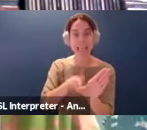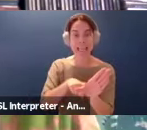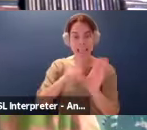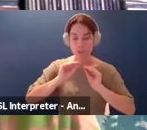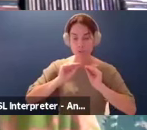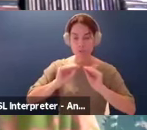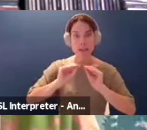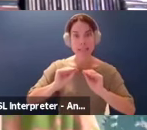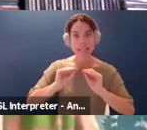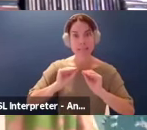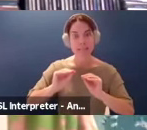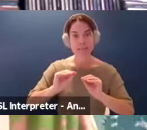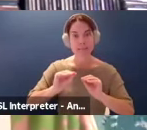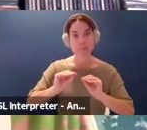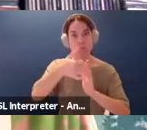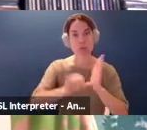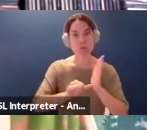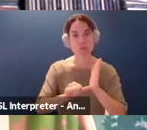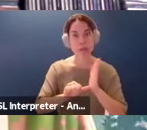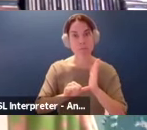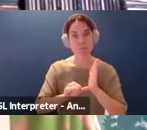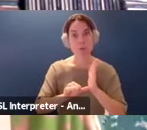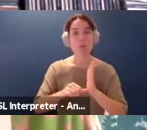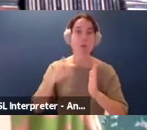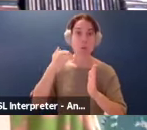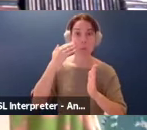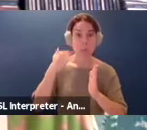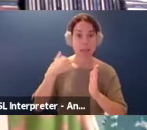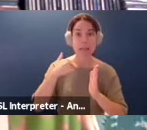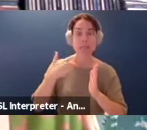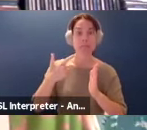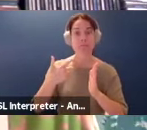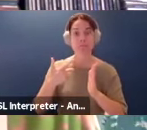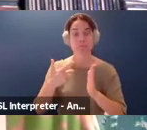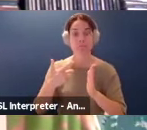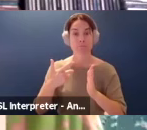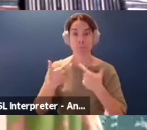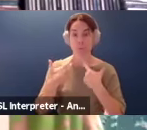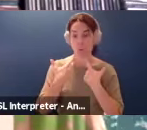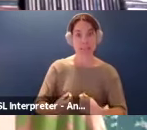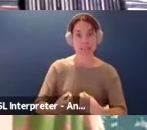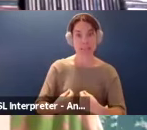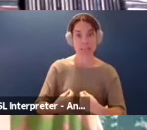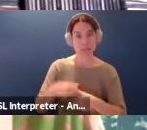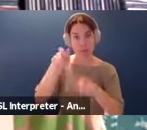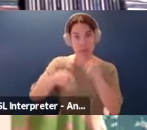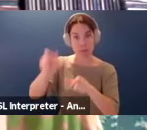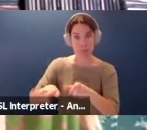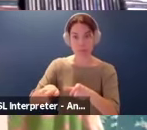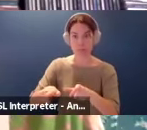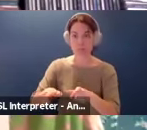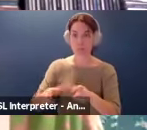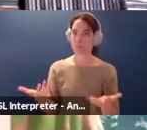and i just think why not let's let's explore it even if it may seem